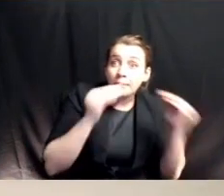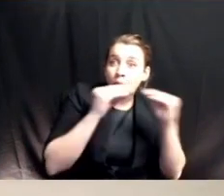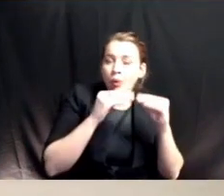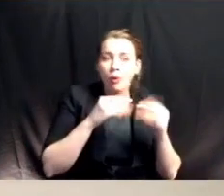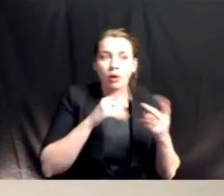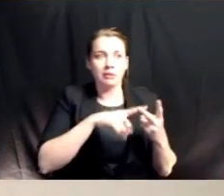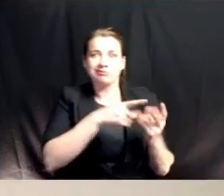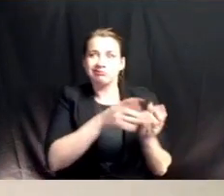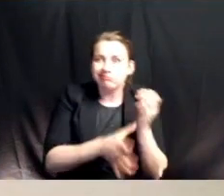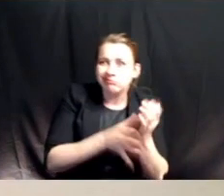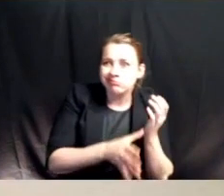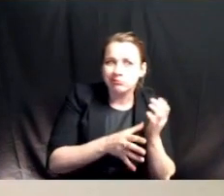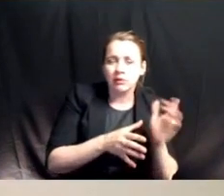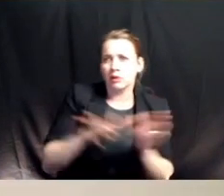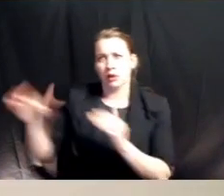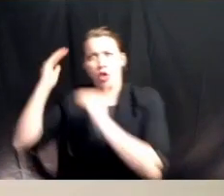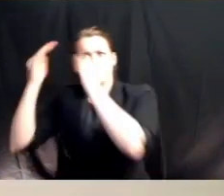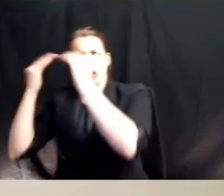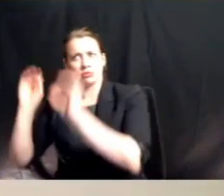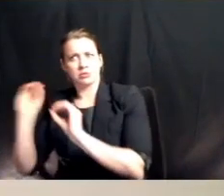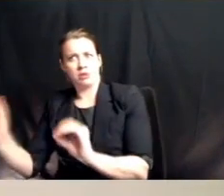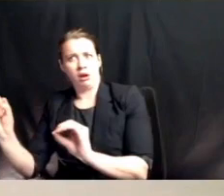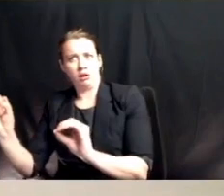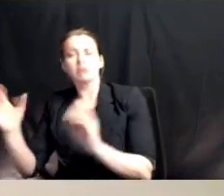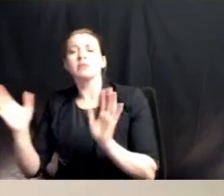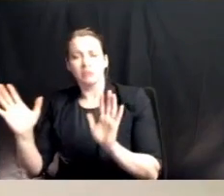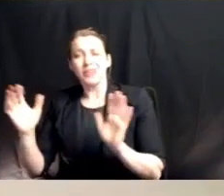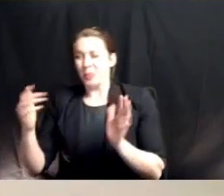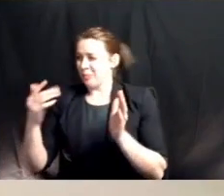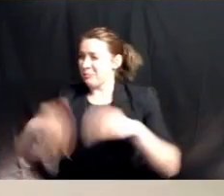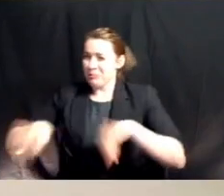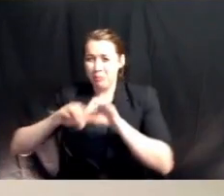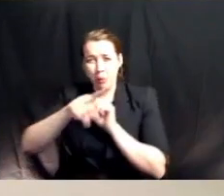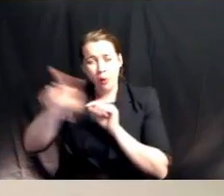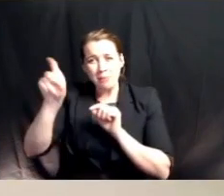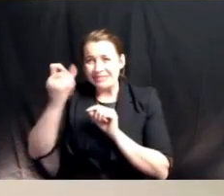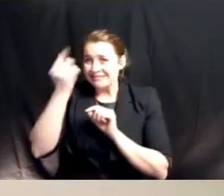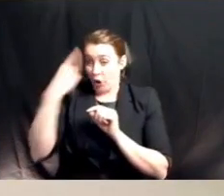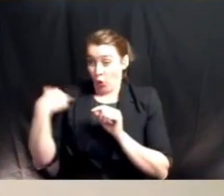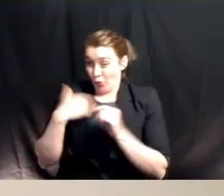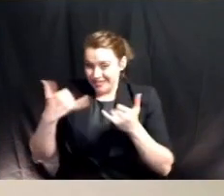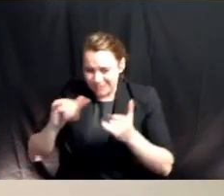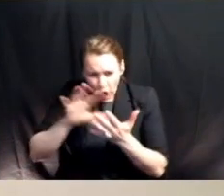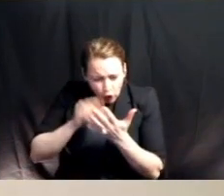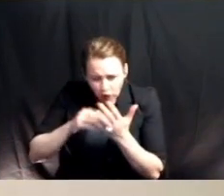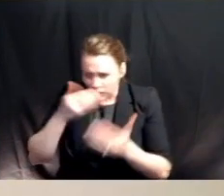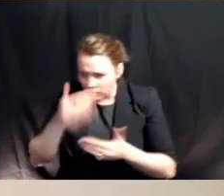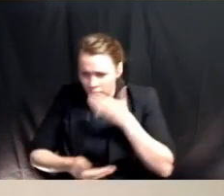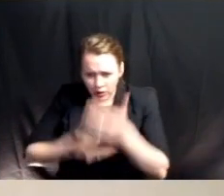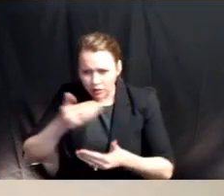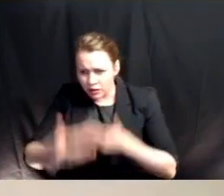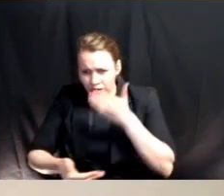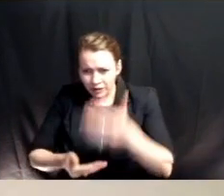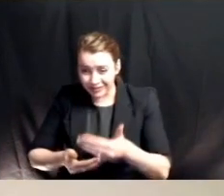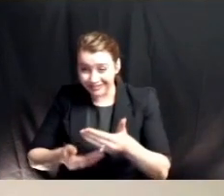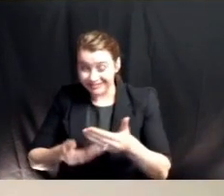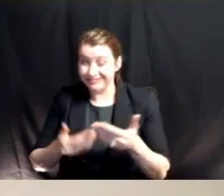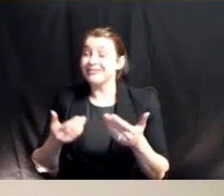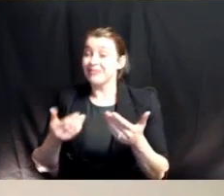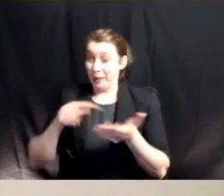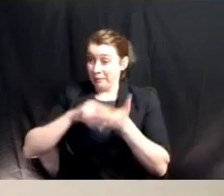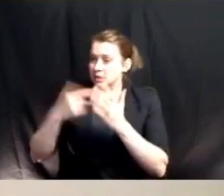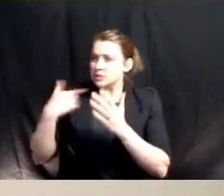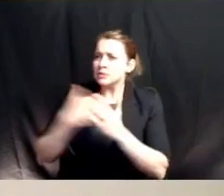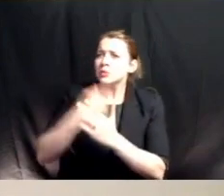as we go. And so we need to have that time to be able to learn. So being able to forecast and project too